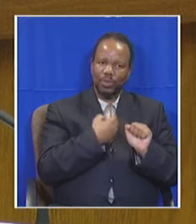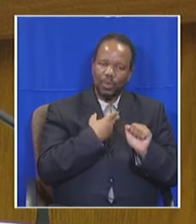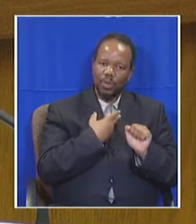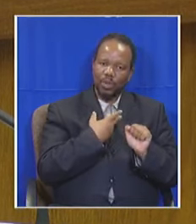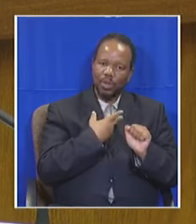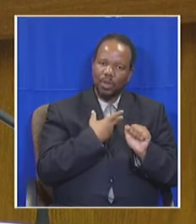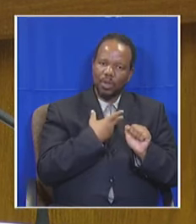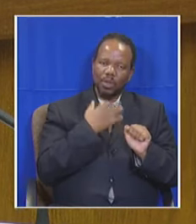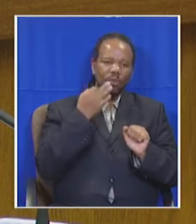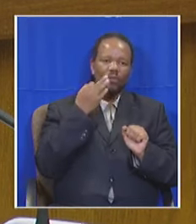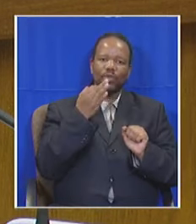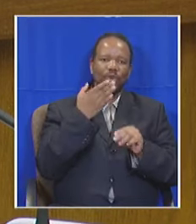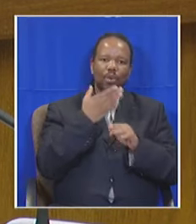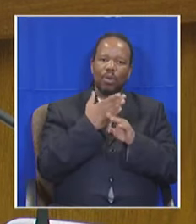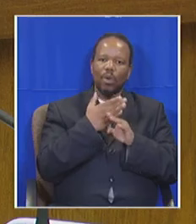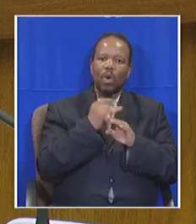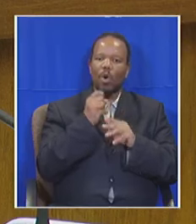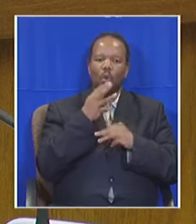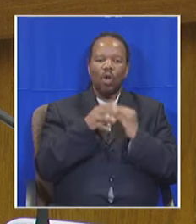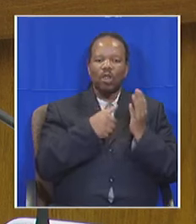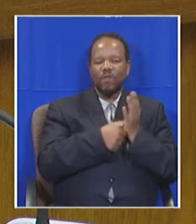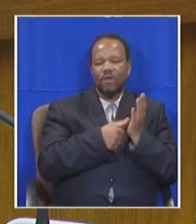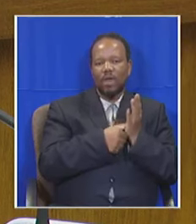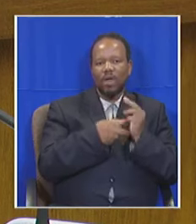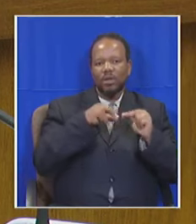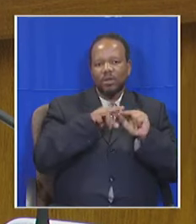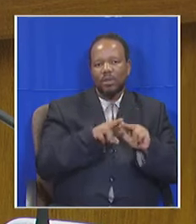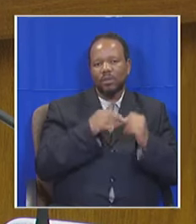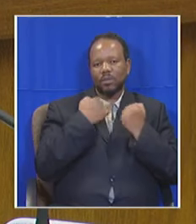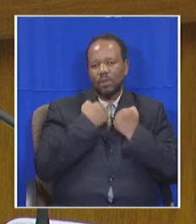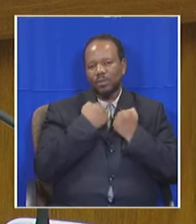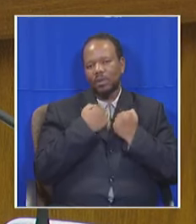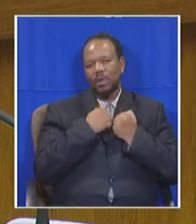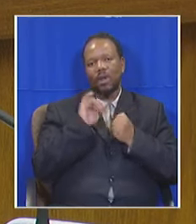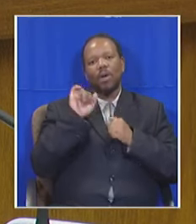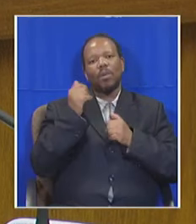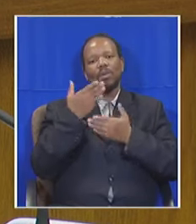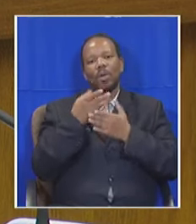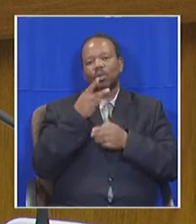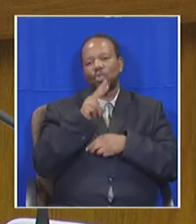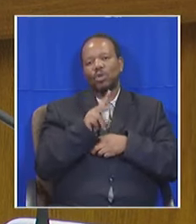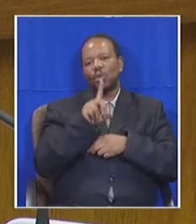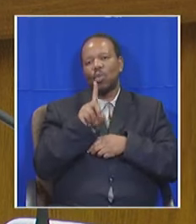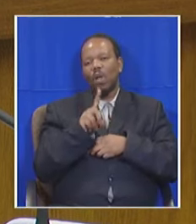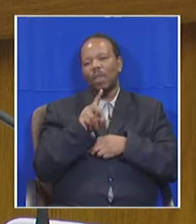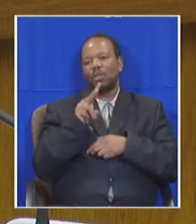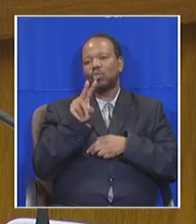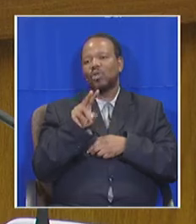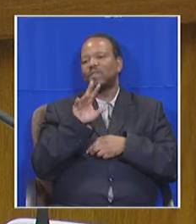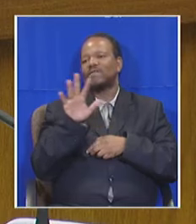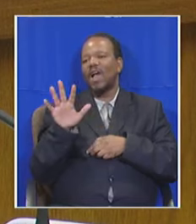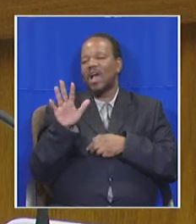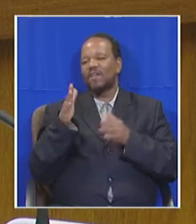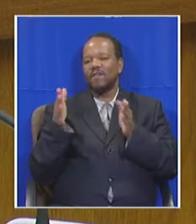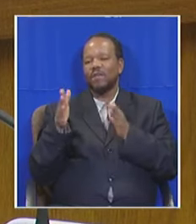and welfare dependency. Over half of our youth between 21 and 25 are not